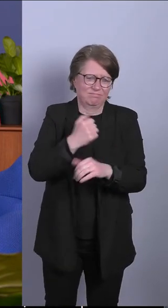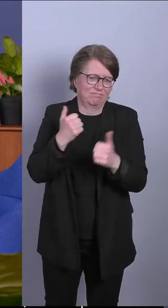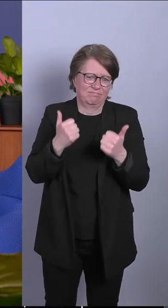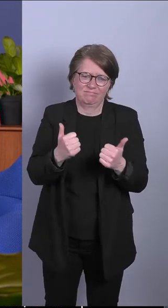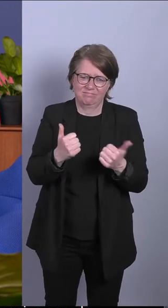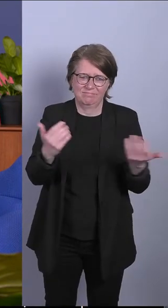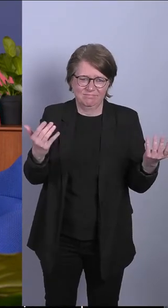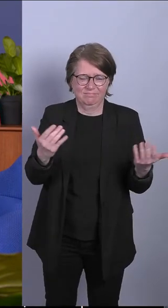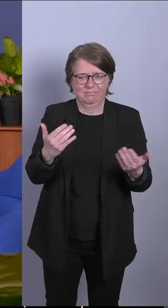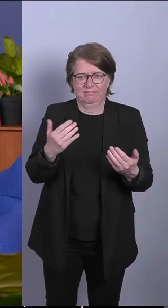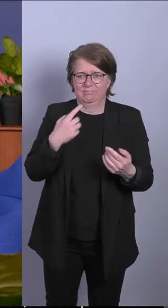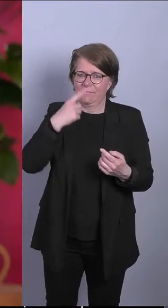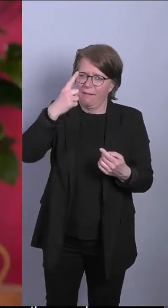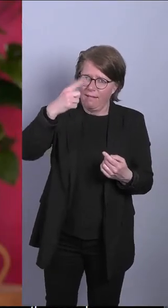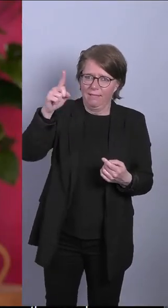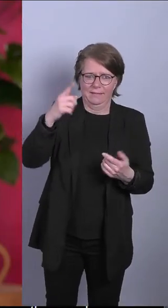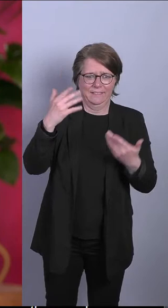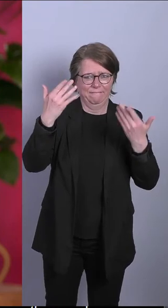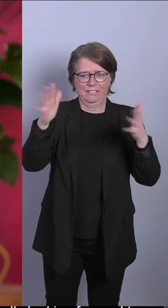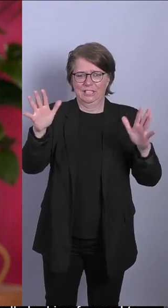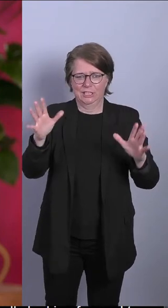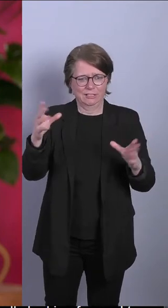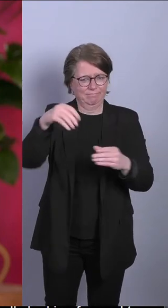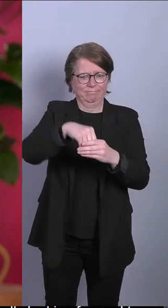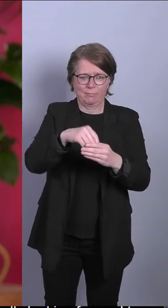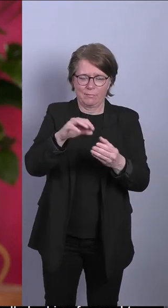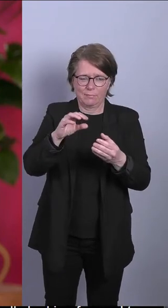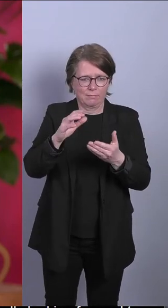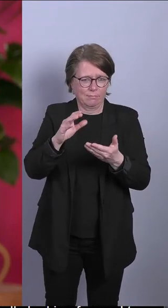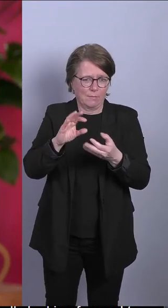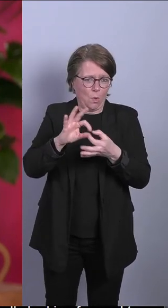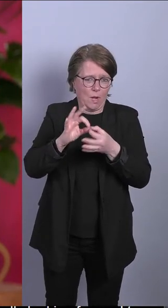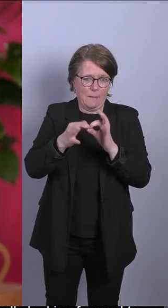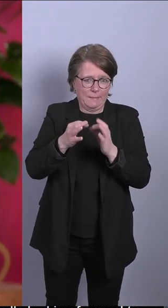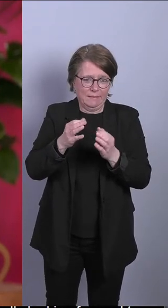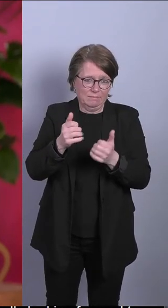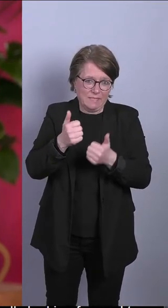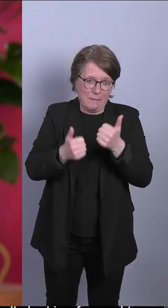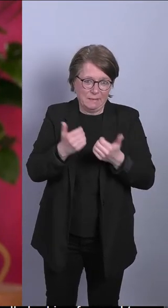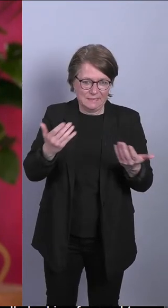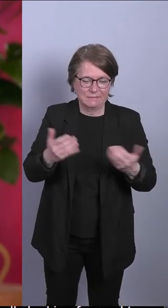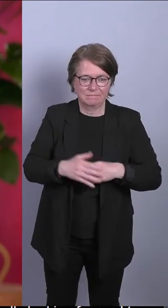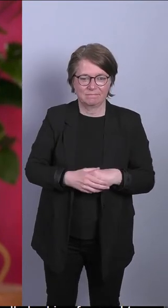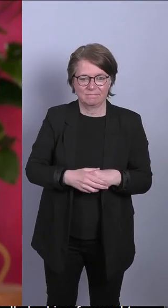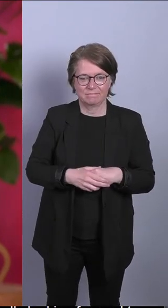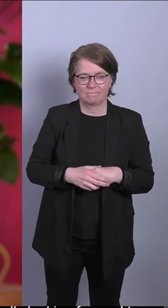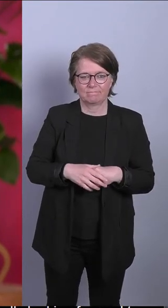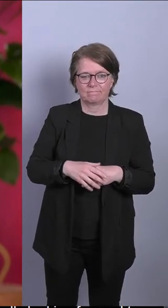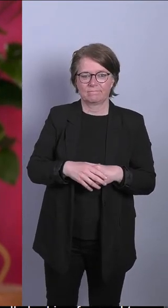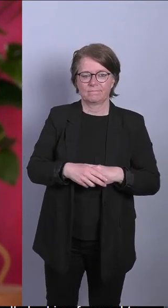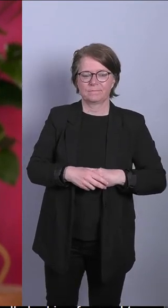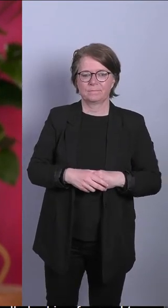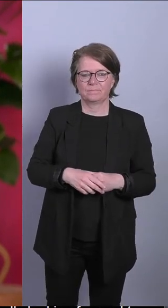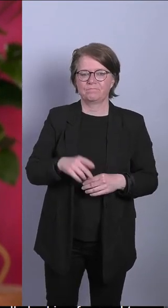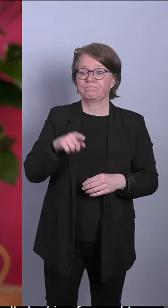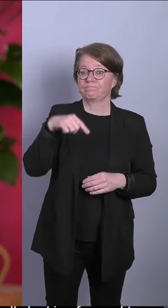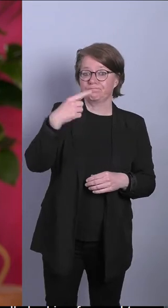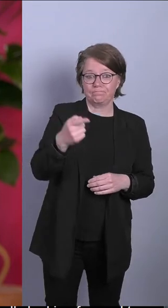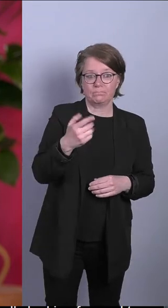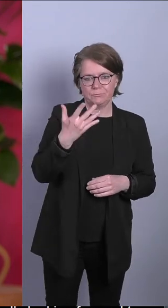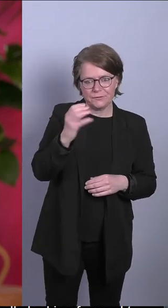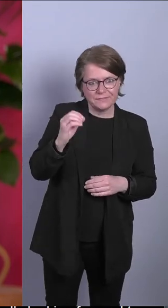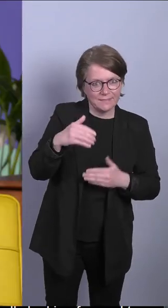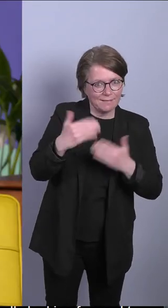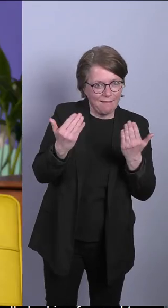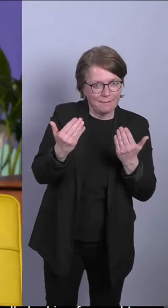city. Less than 50 days. So what are the next steps for the volunteers until the World Games, and what can they look forward